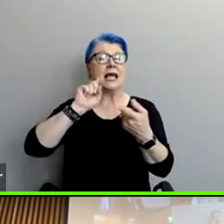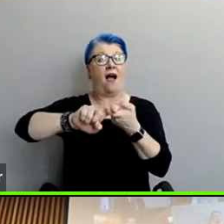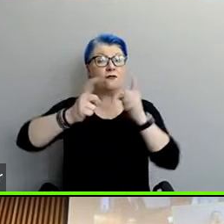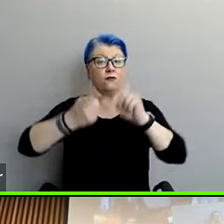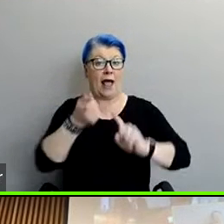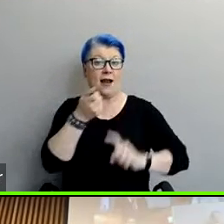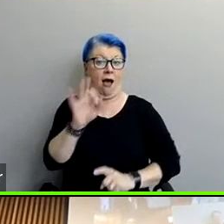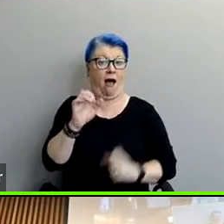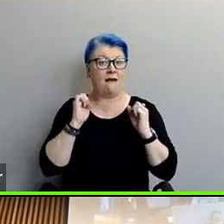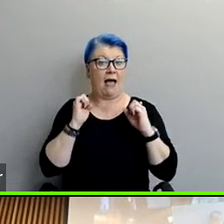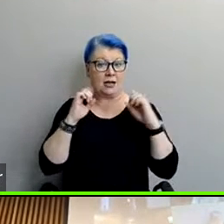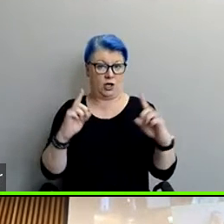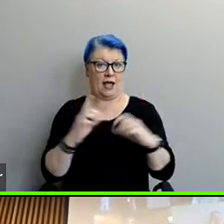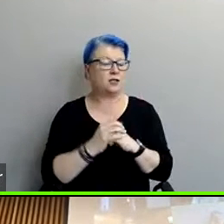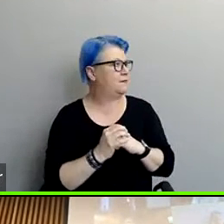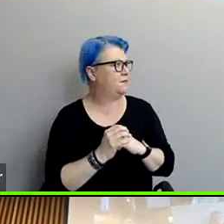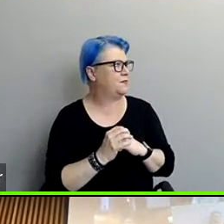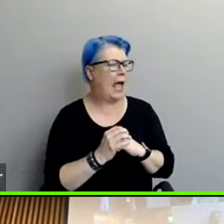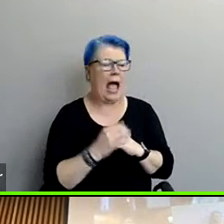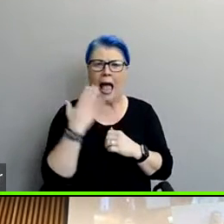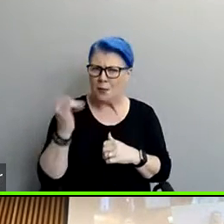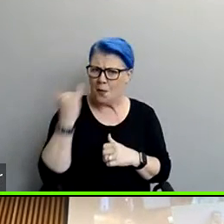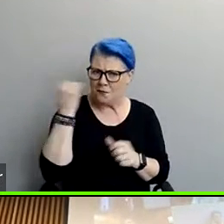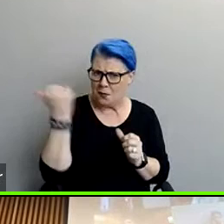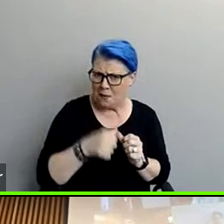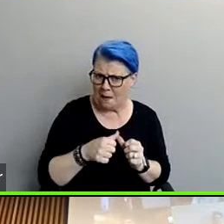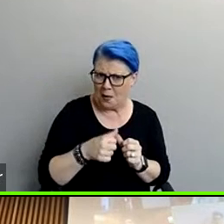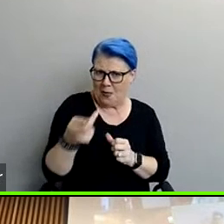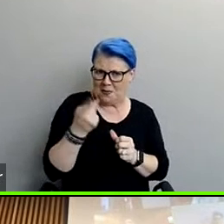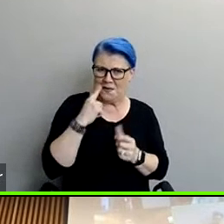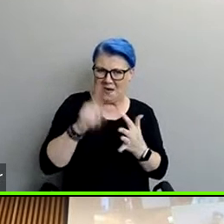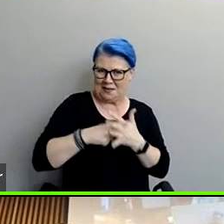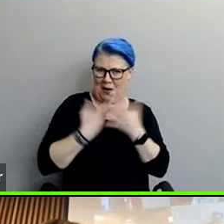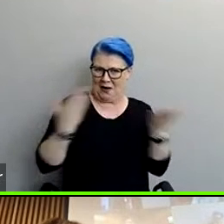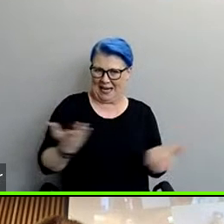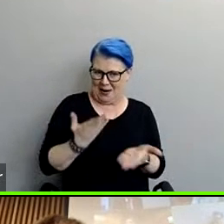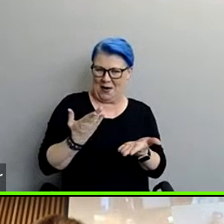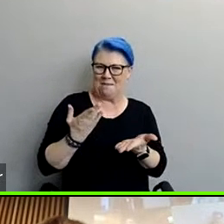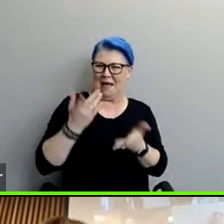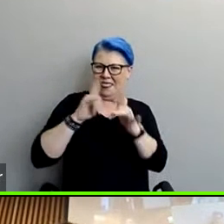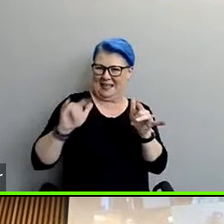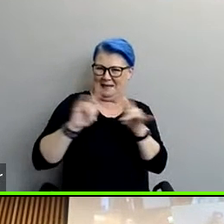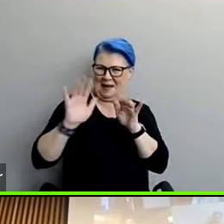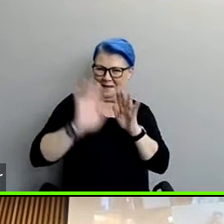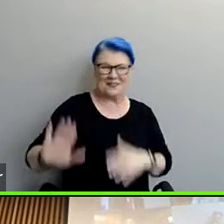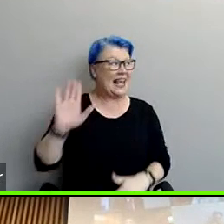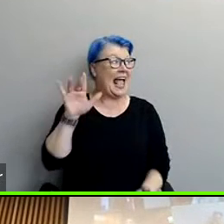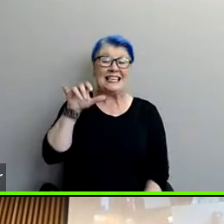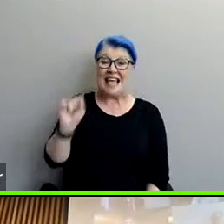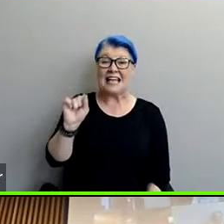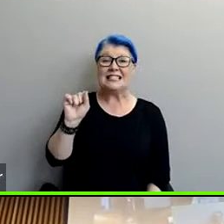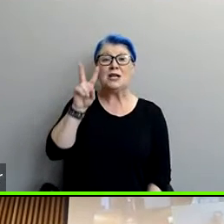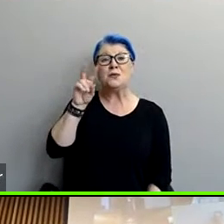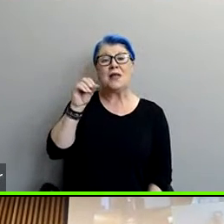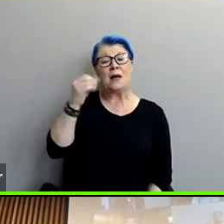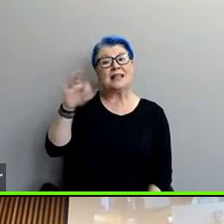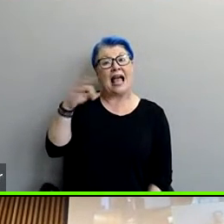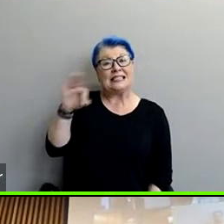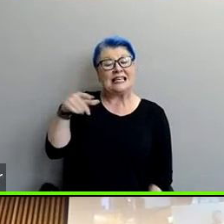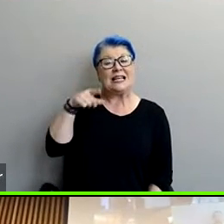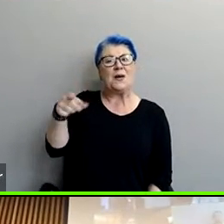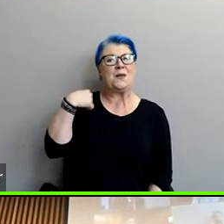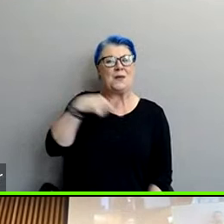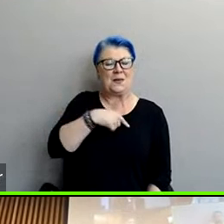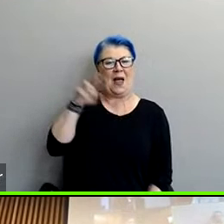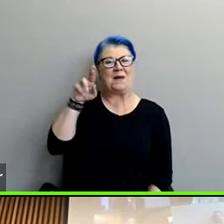know if you remember, you and I actually kind of got started here at the same time back in. Yes, and you were at Riverview in convocation with me. 2019, and you were ready and